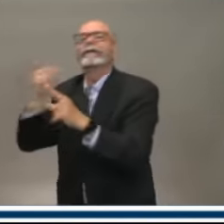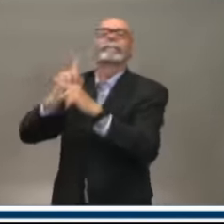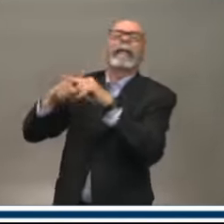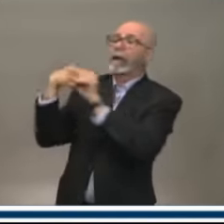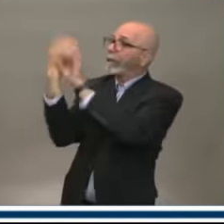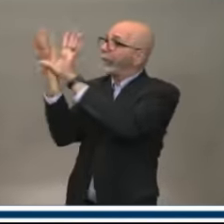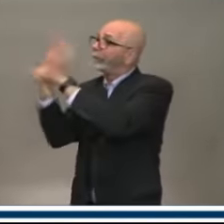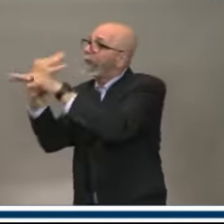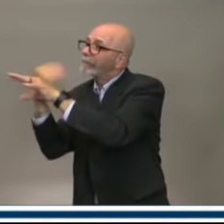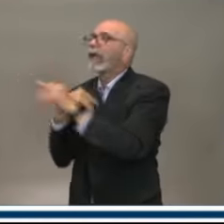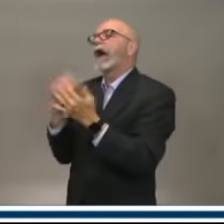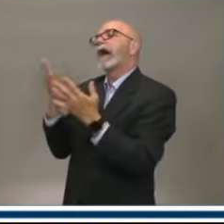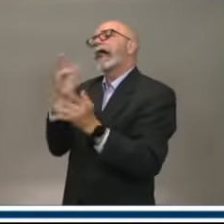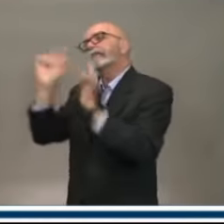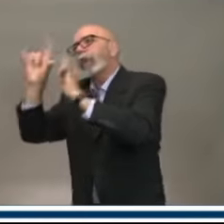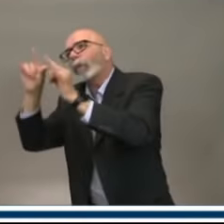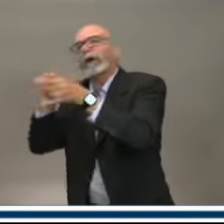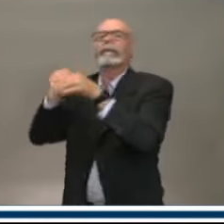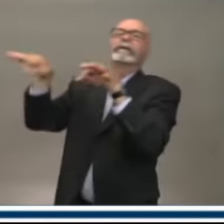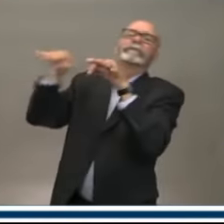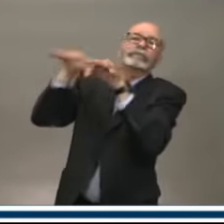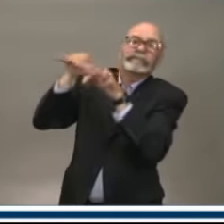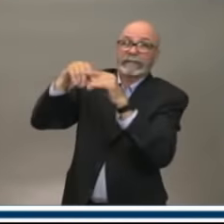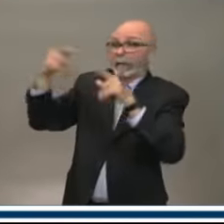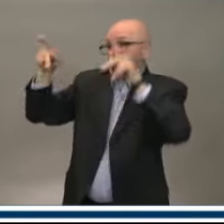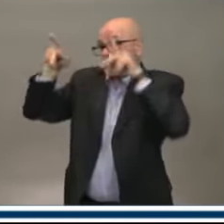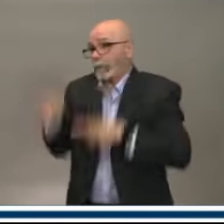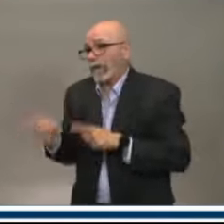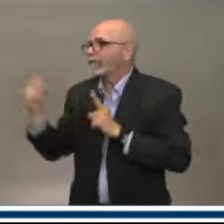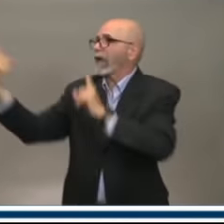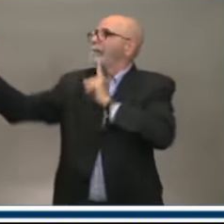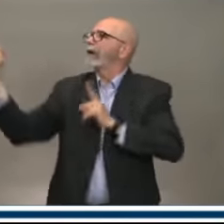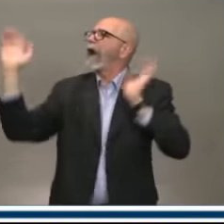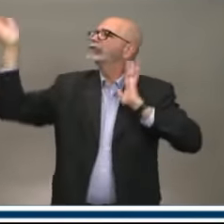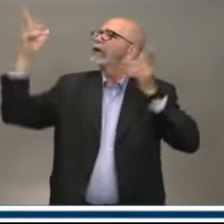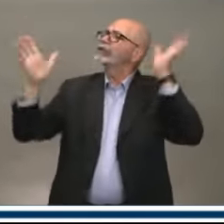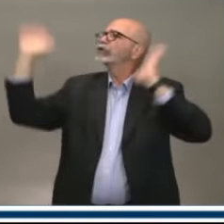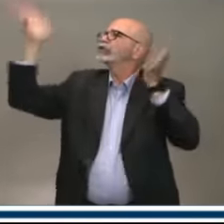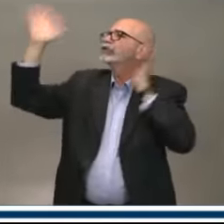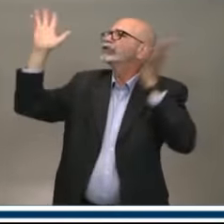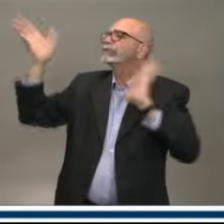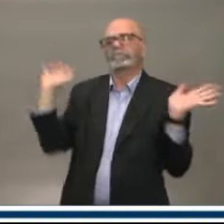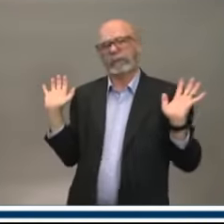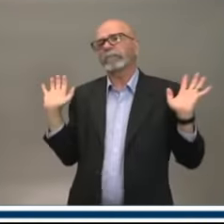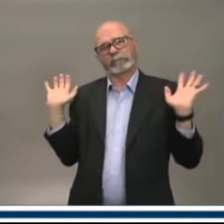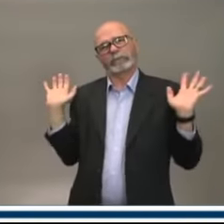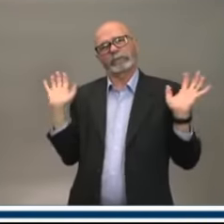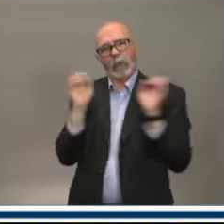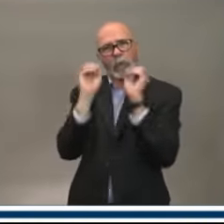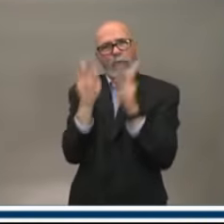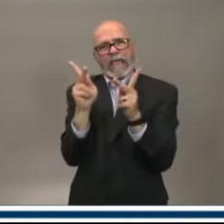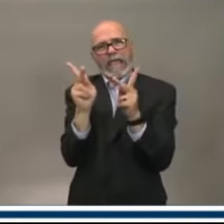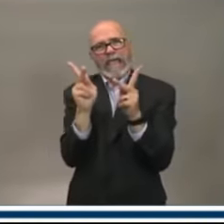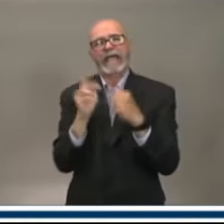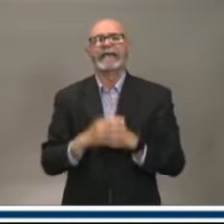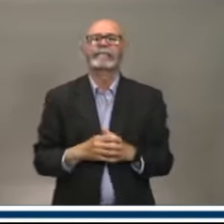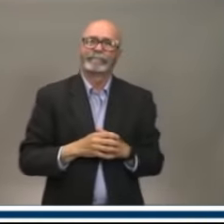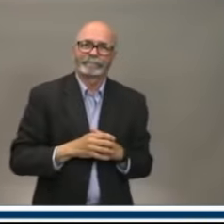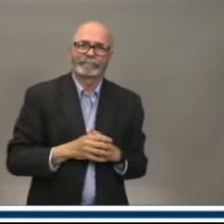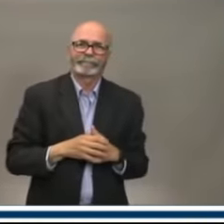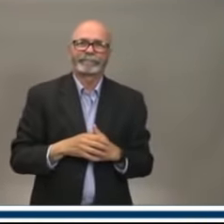or in person while respecting social distancing. It's difficult, I know, to do